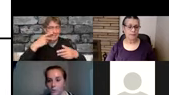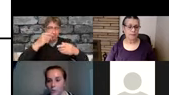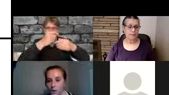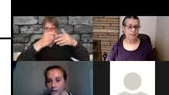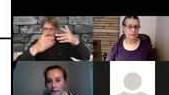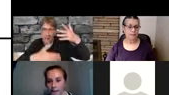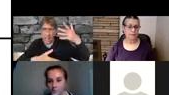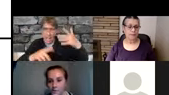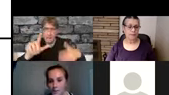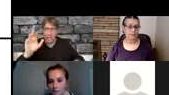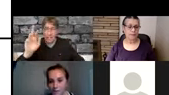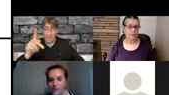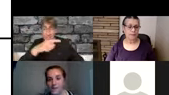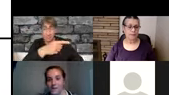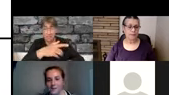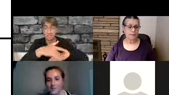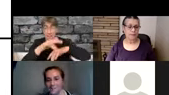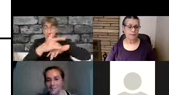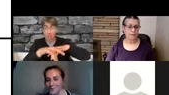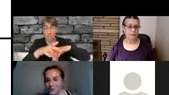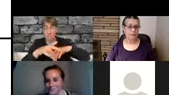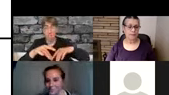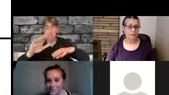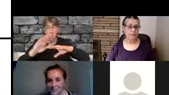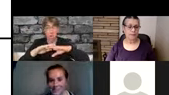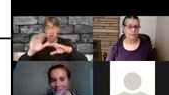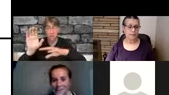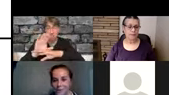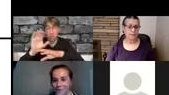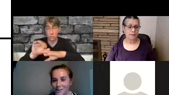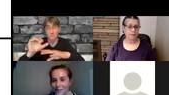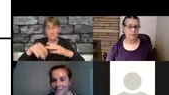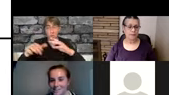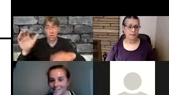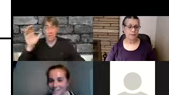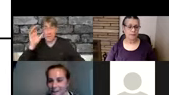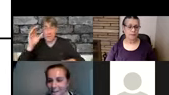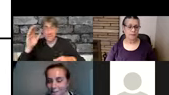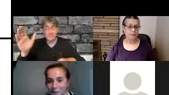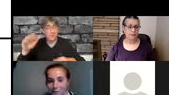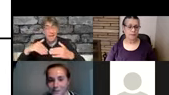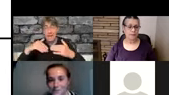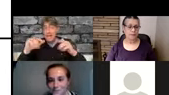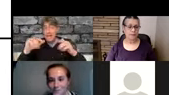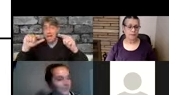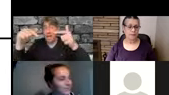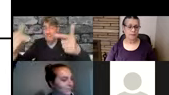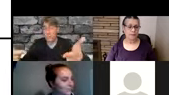will be posted online after the meeting. And thank you all so much for listening. And I will turn it back to Lindsay to guide public